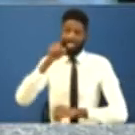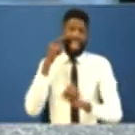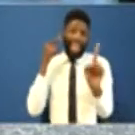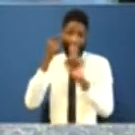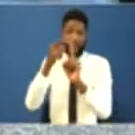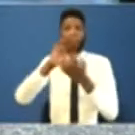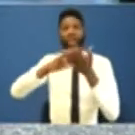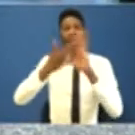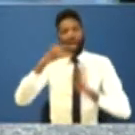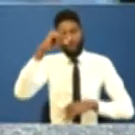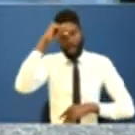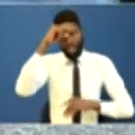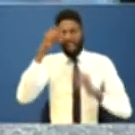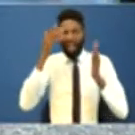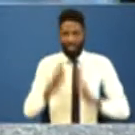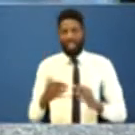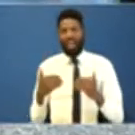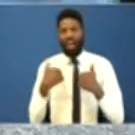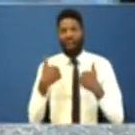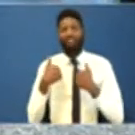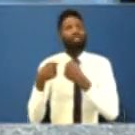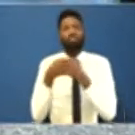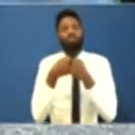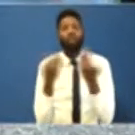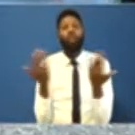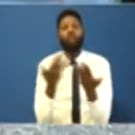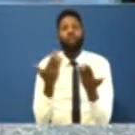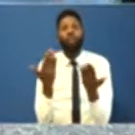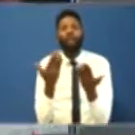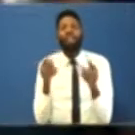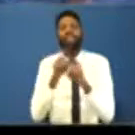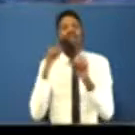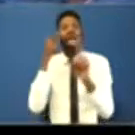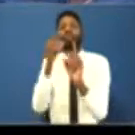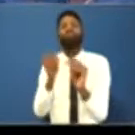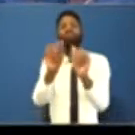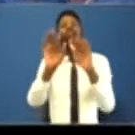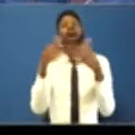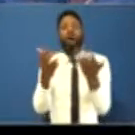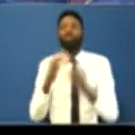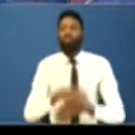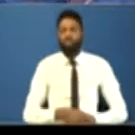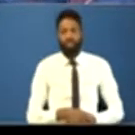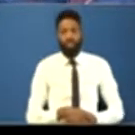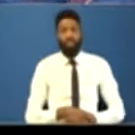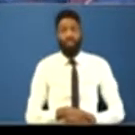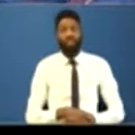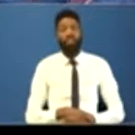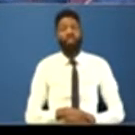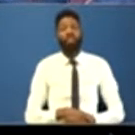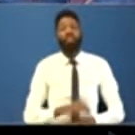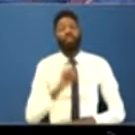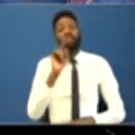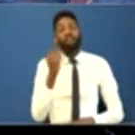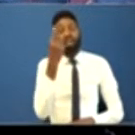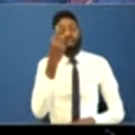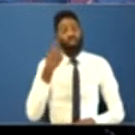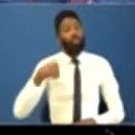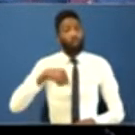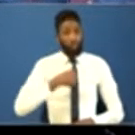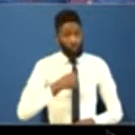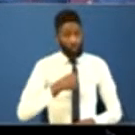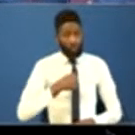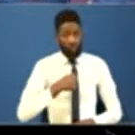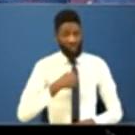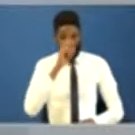have you identified and how do you seek to seal first things first i think we are not serious in our fight